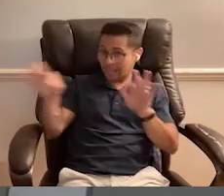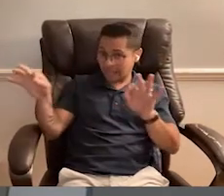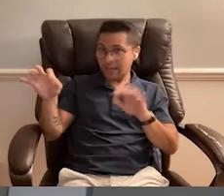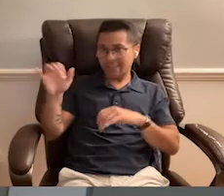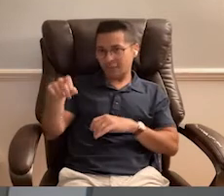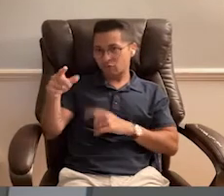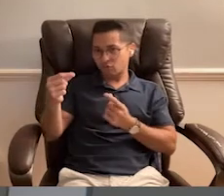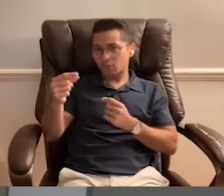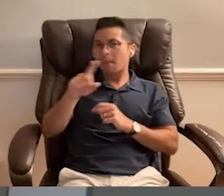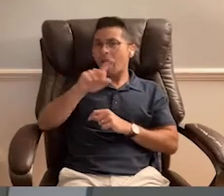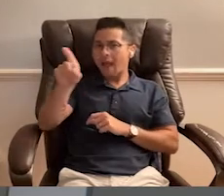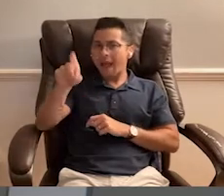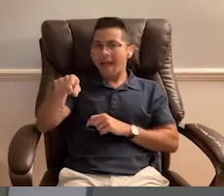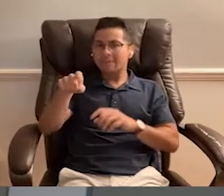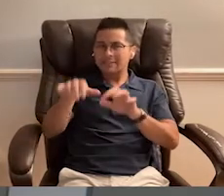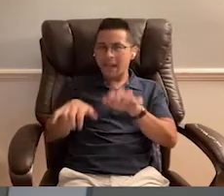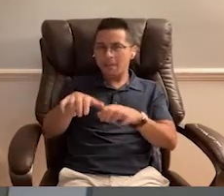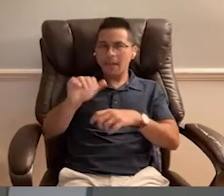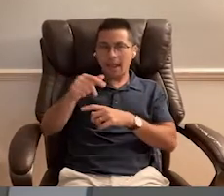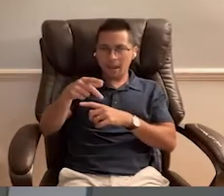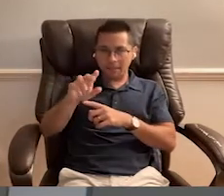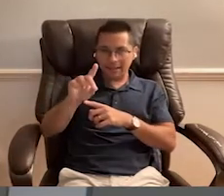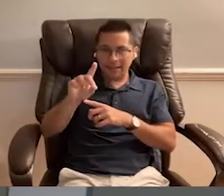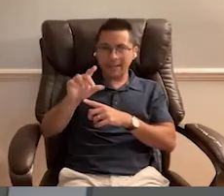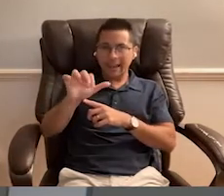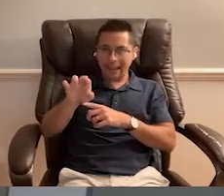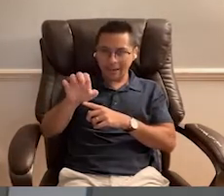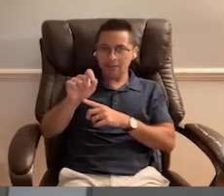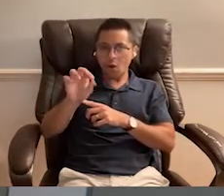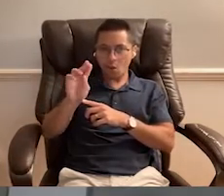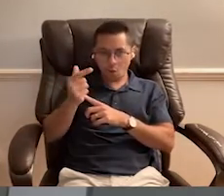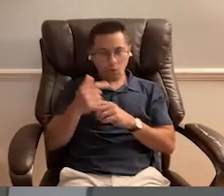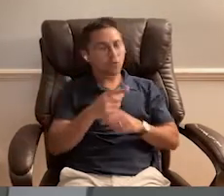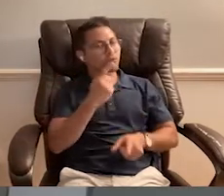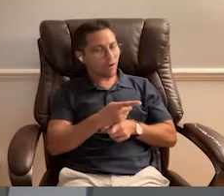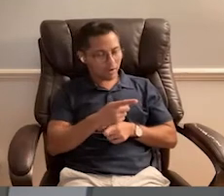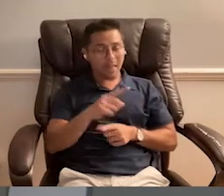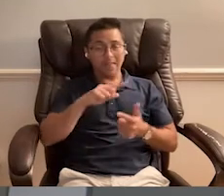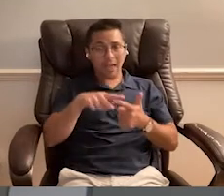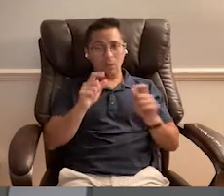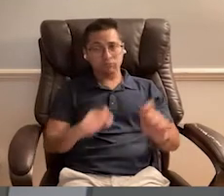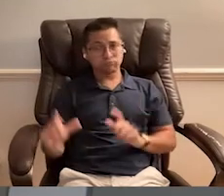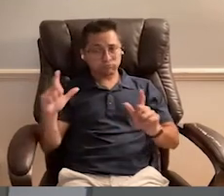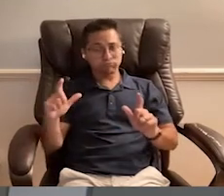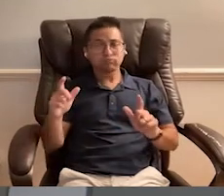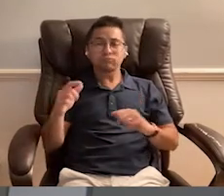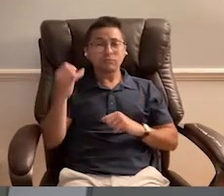APDcares.org, but when you click on it, that's what you see. Okay. But you have to type in APDcares.org. Right.